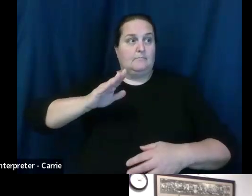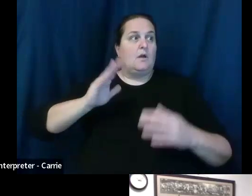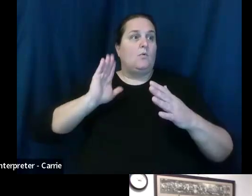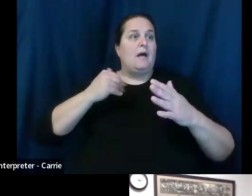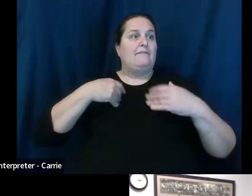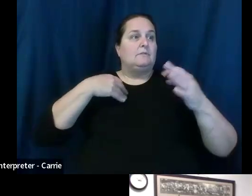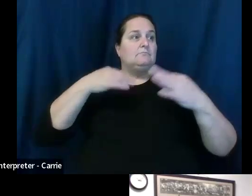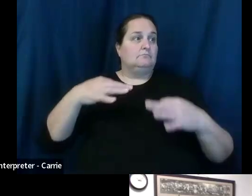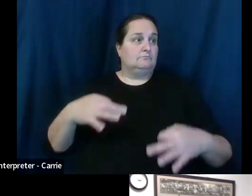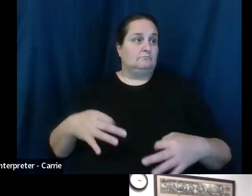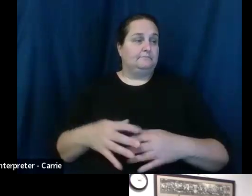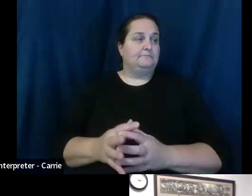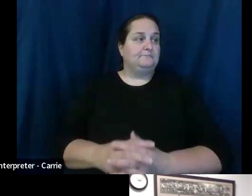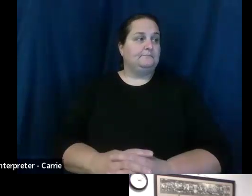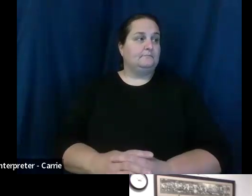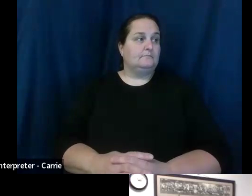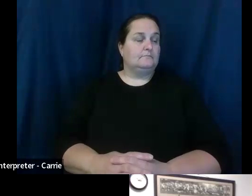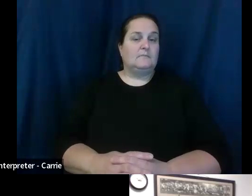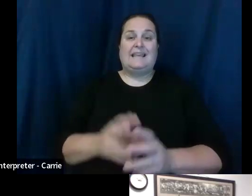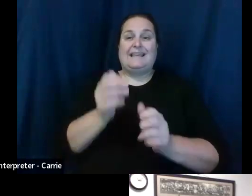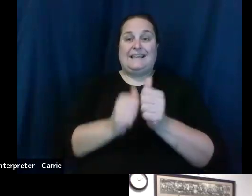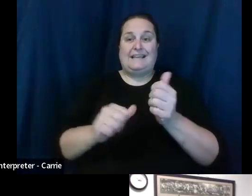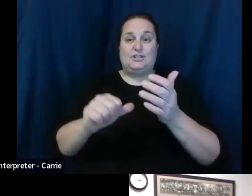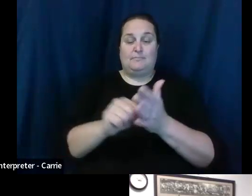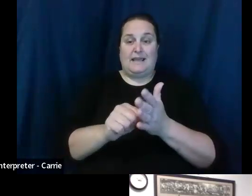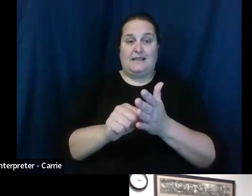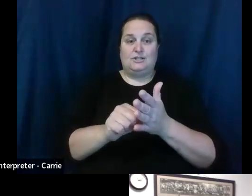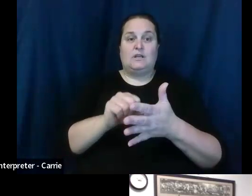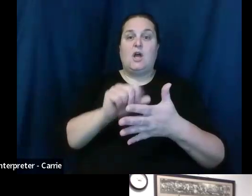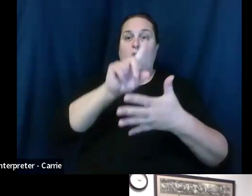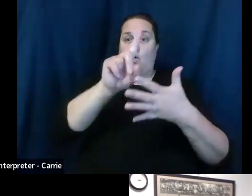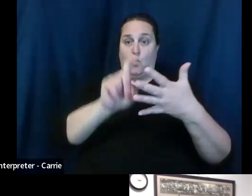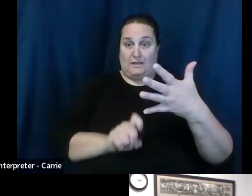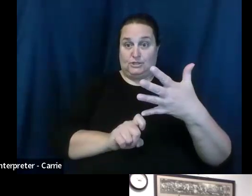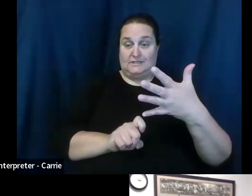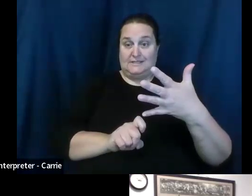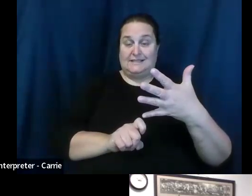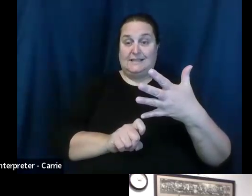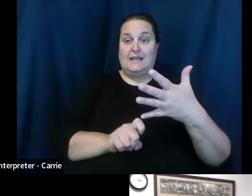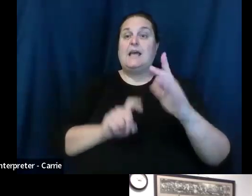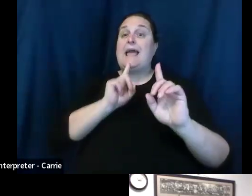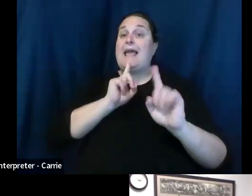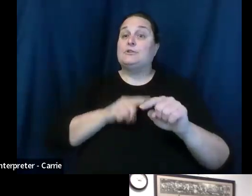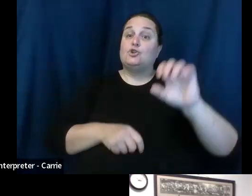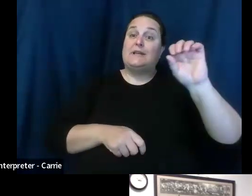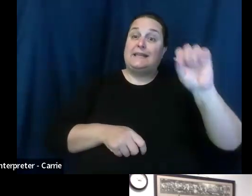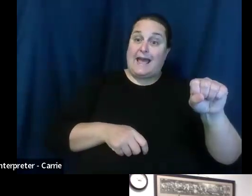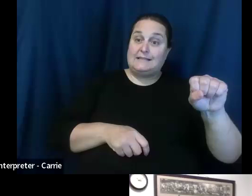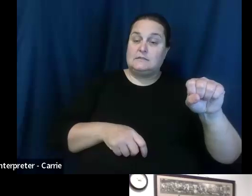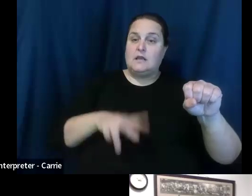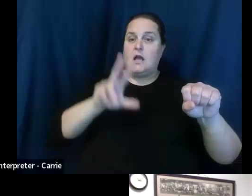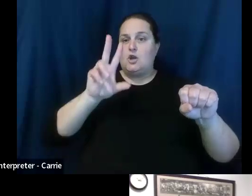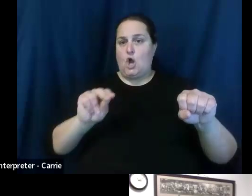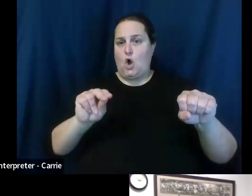one. So each page will have a set of questions that you can answer yes, no, or